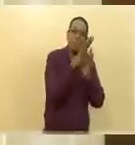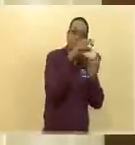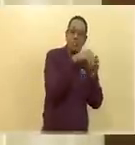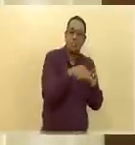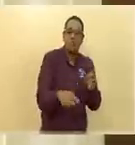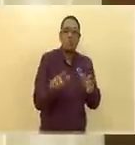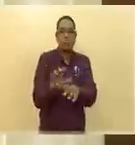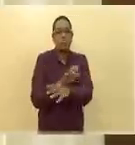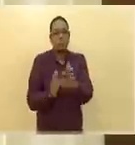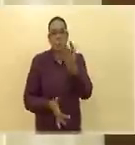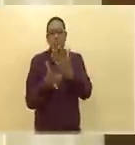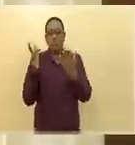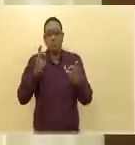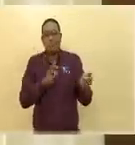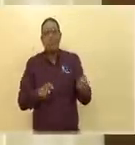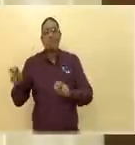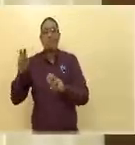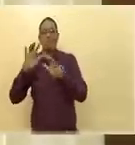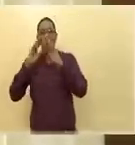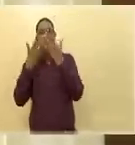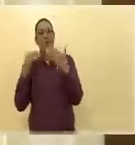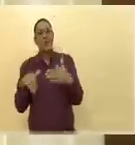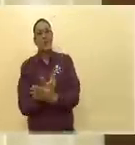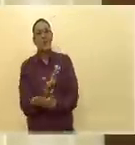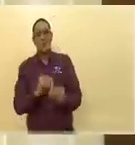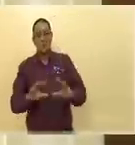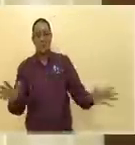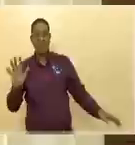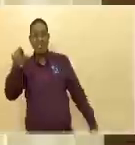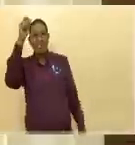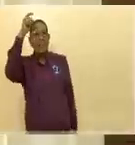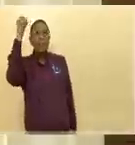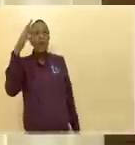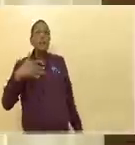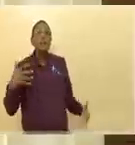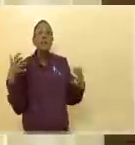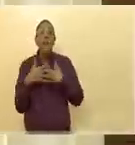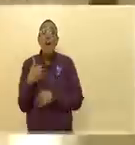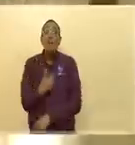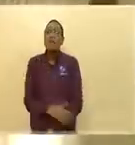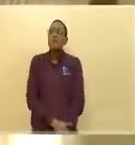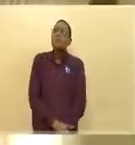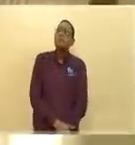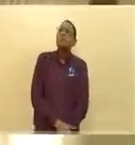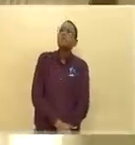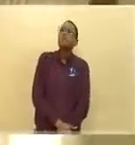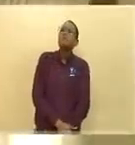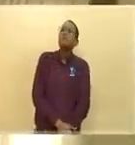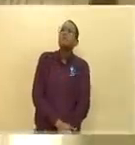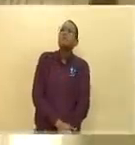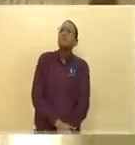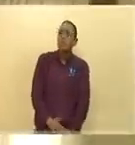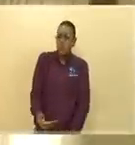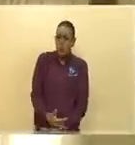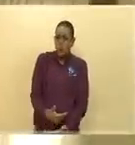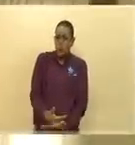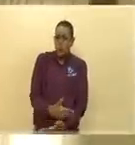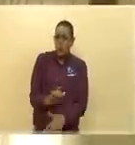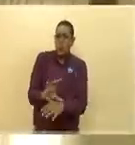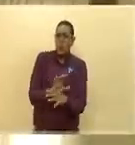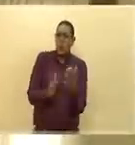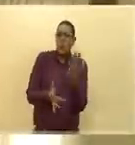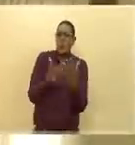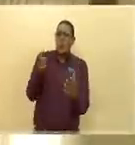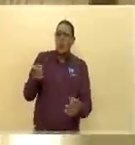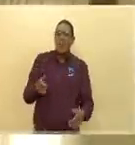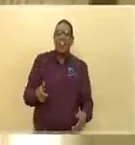digital world. There is great fear that this unknown world is just